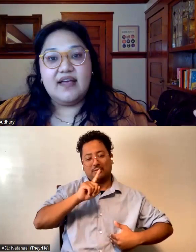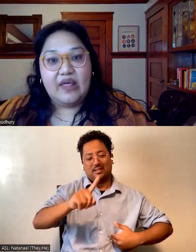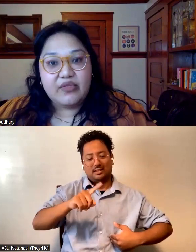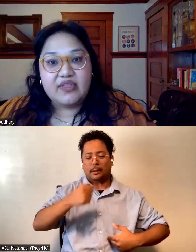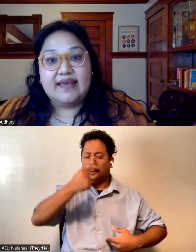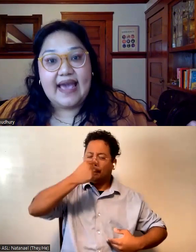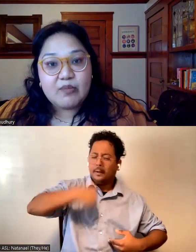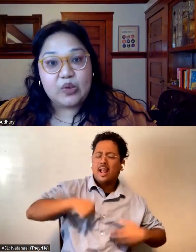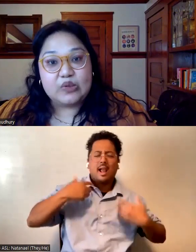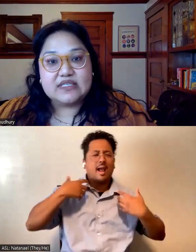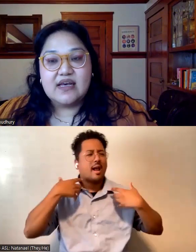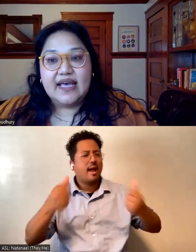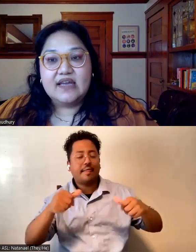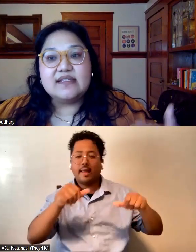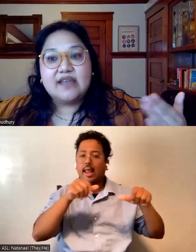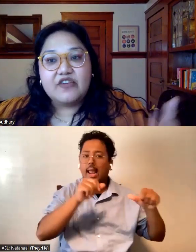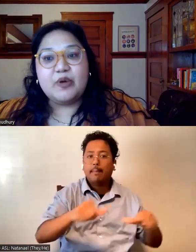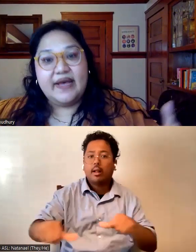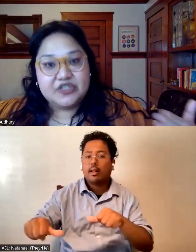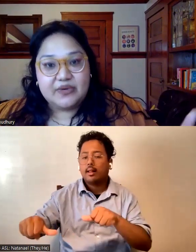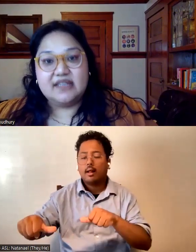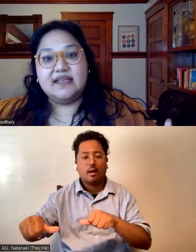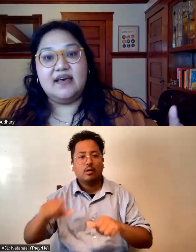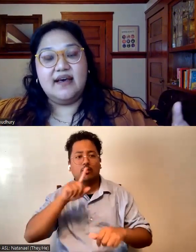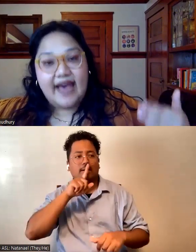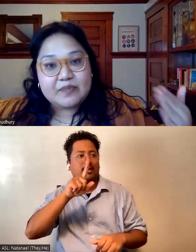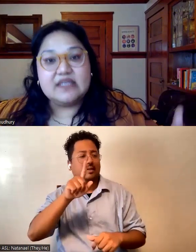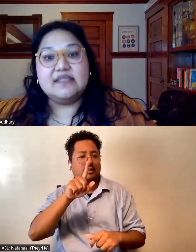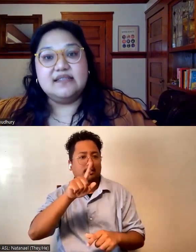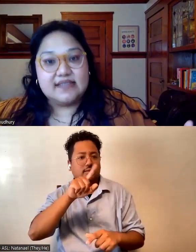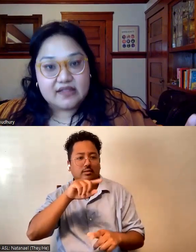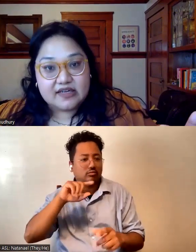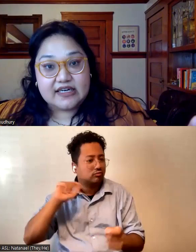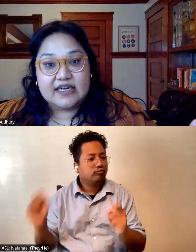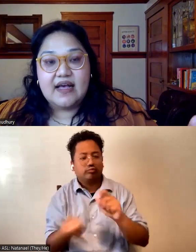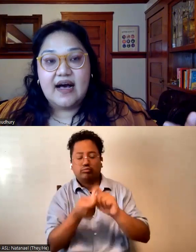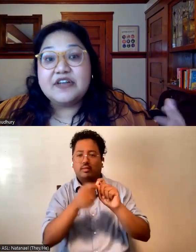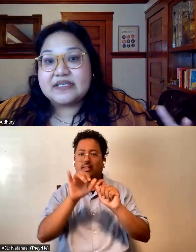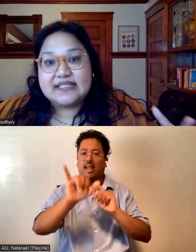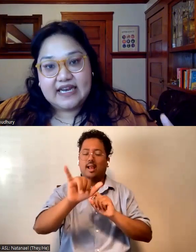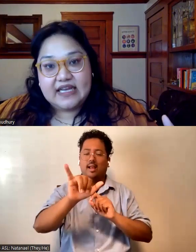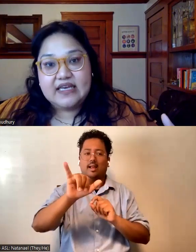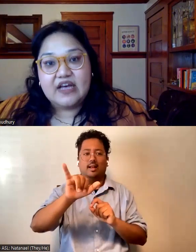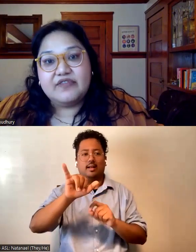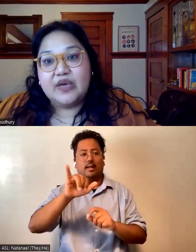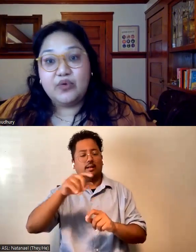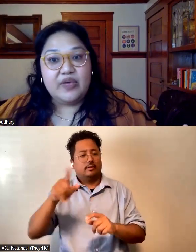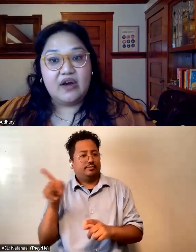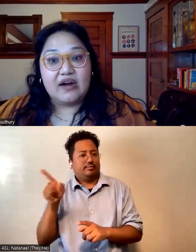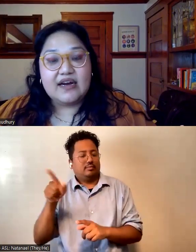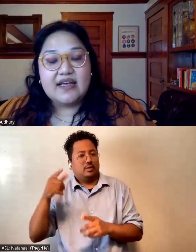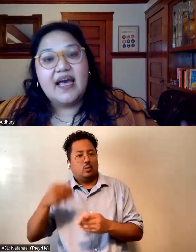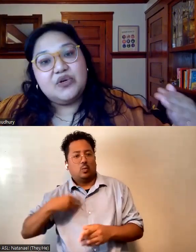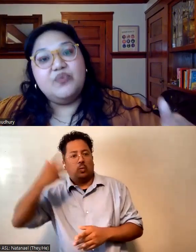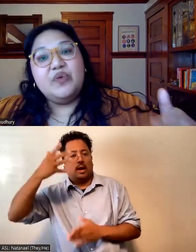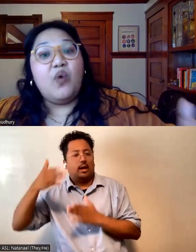thin, healthy, abled, in itself perpetuates like a capitalist settler understanding of like who we